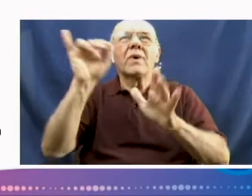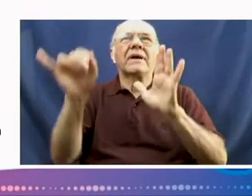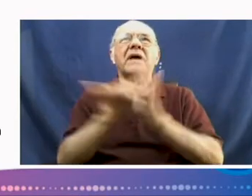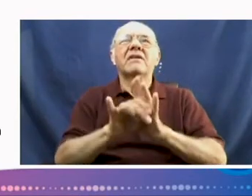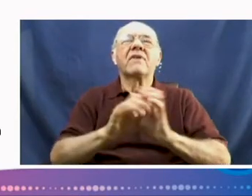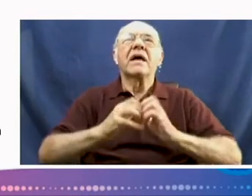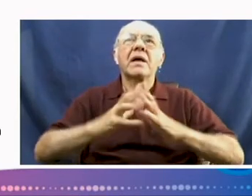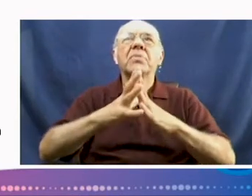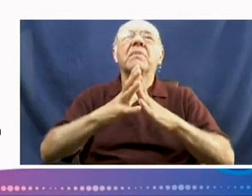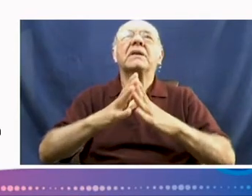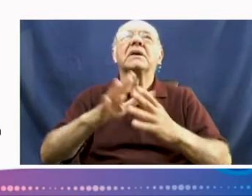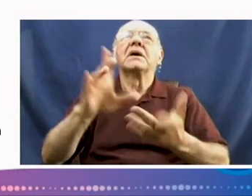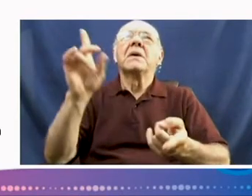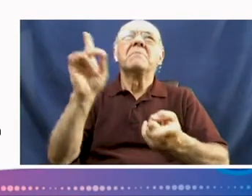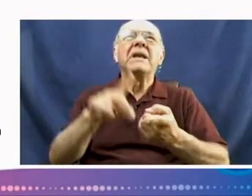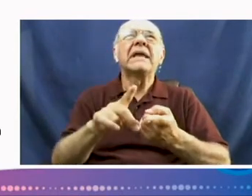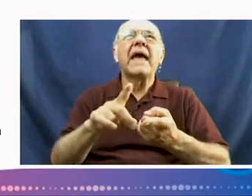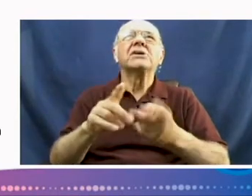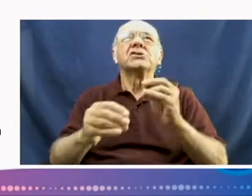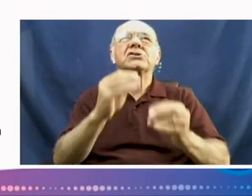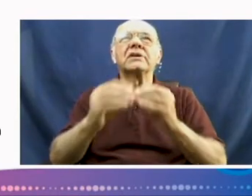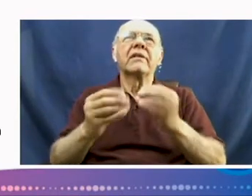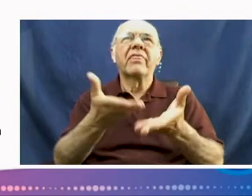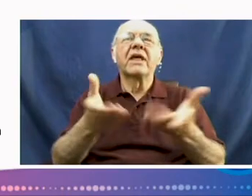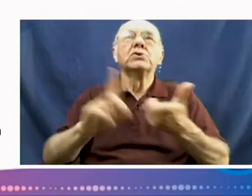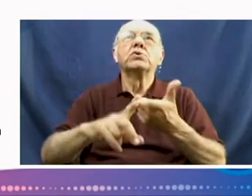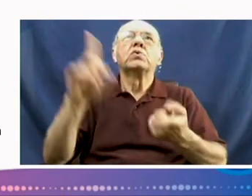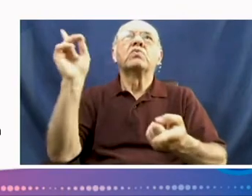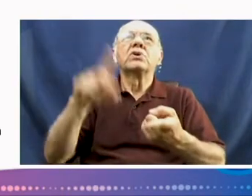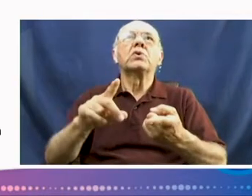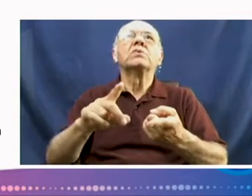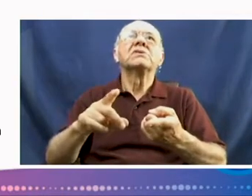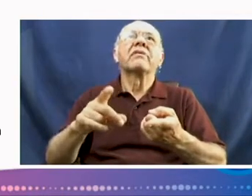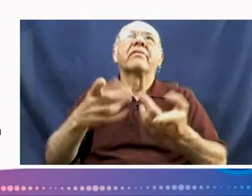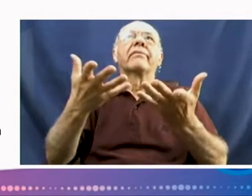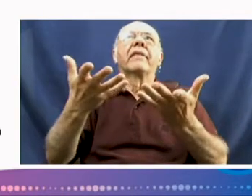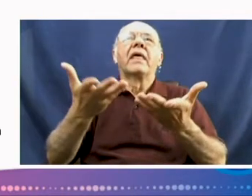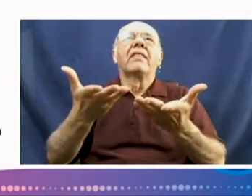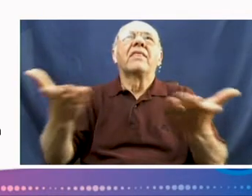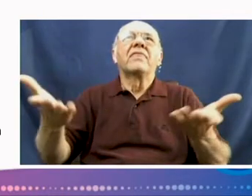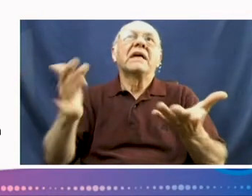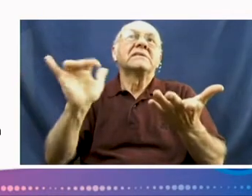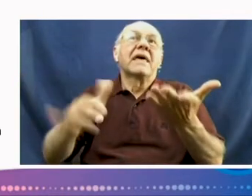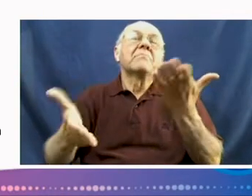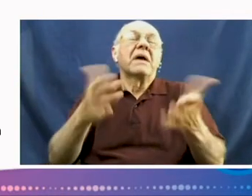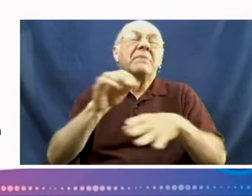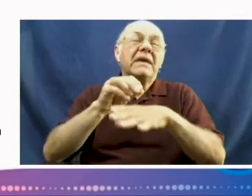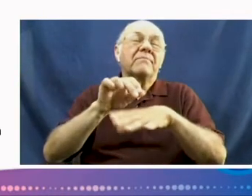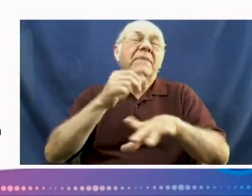mitigation measures to reduce the consequences from hazards that may impact New Jersey Transit,